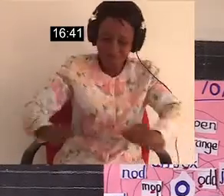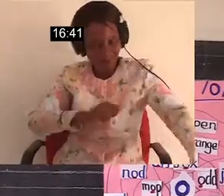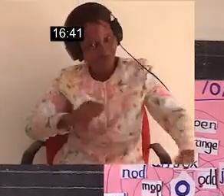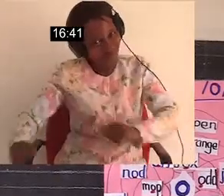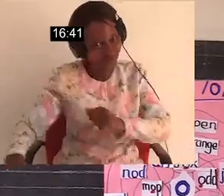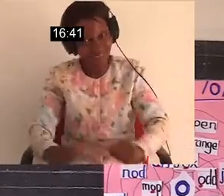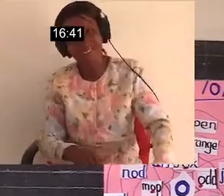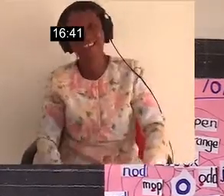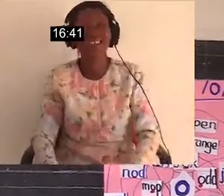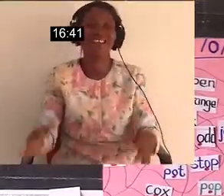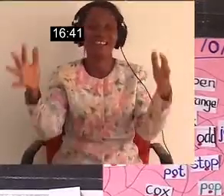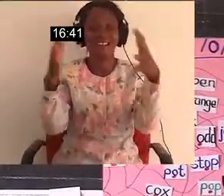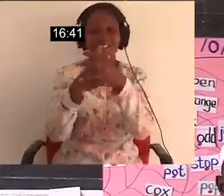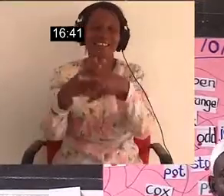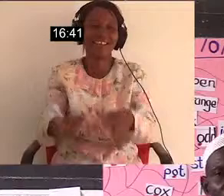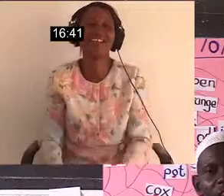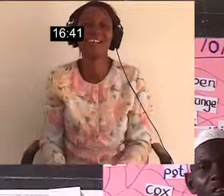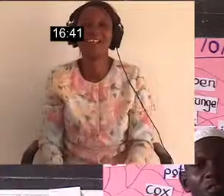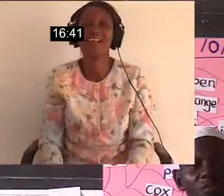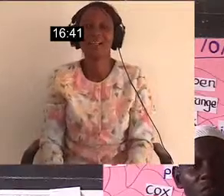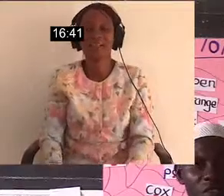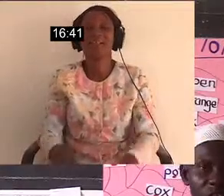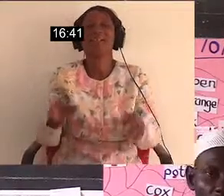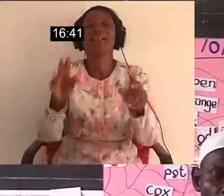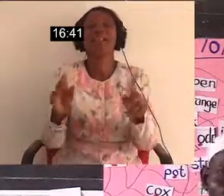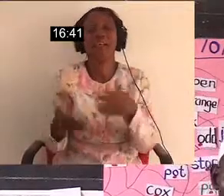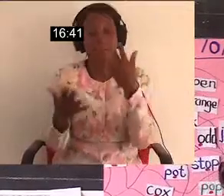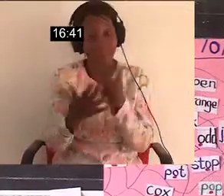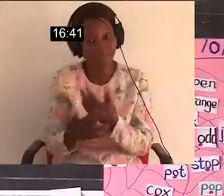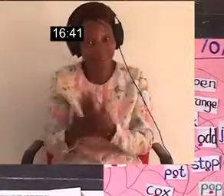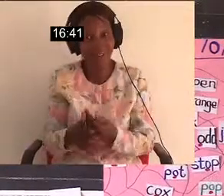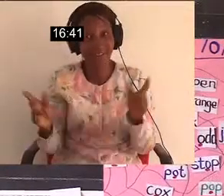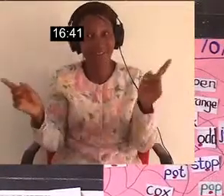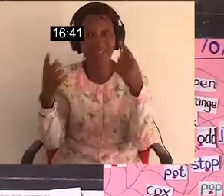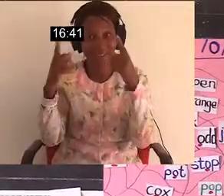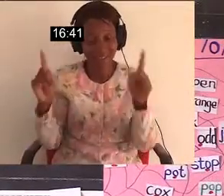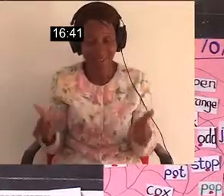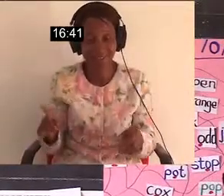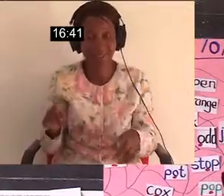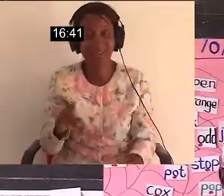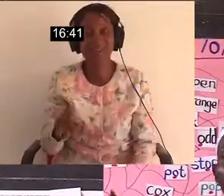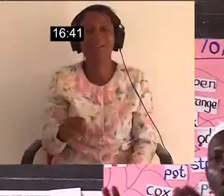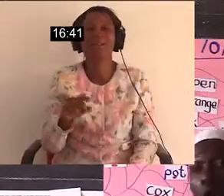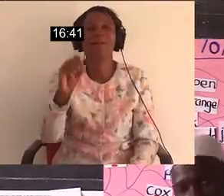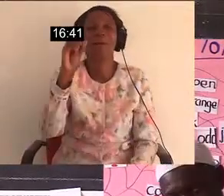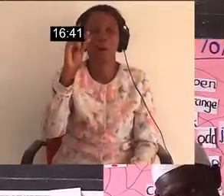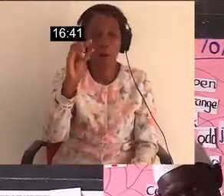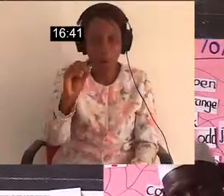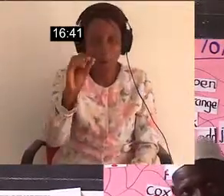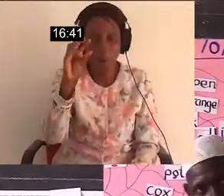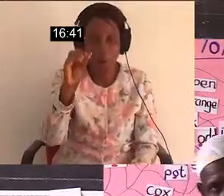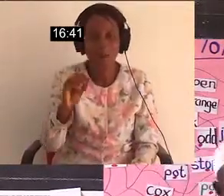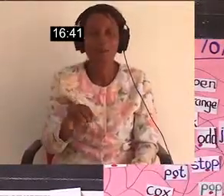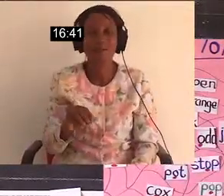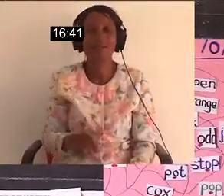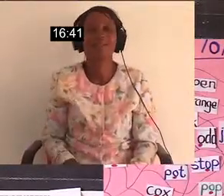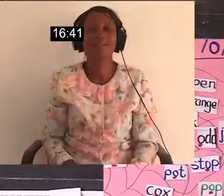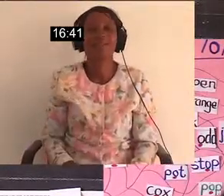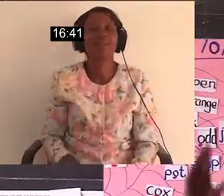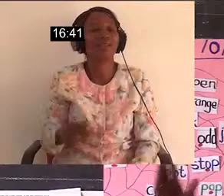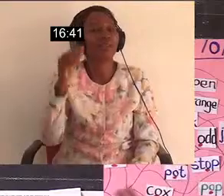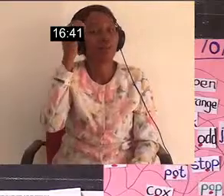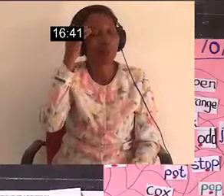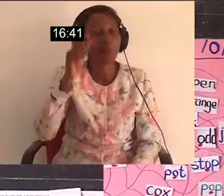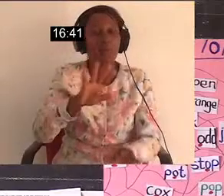Are we together? Ready for the song of the sound O.